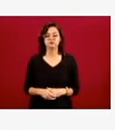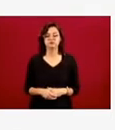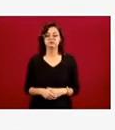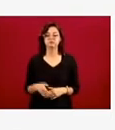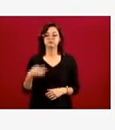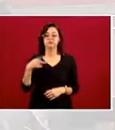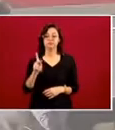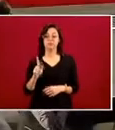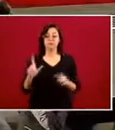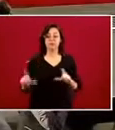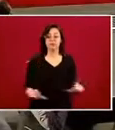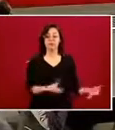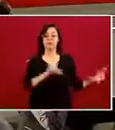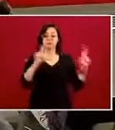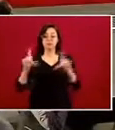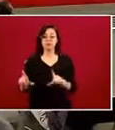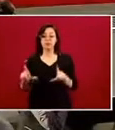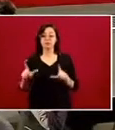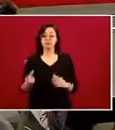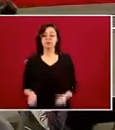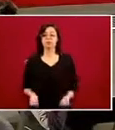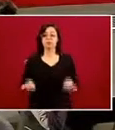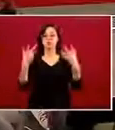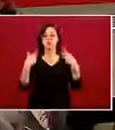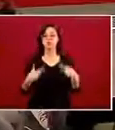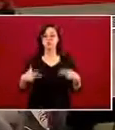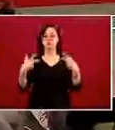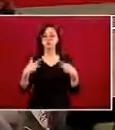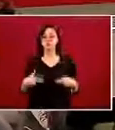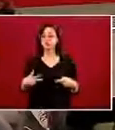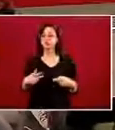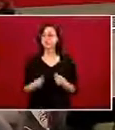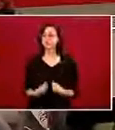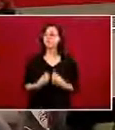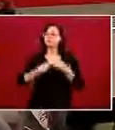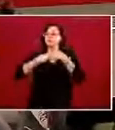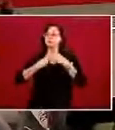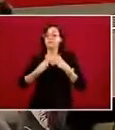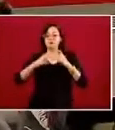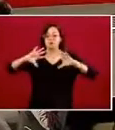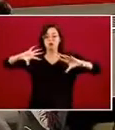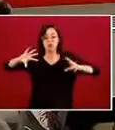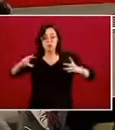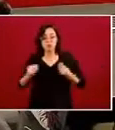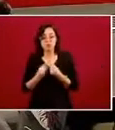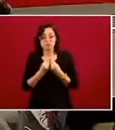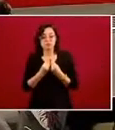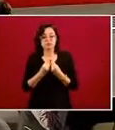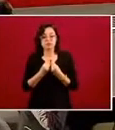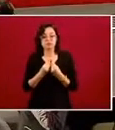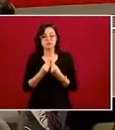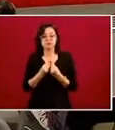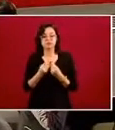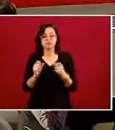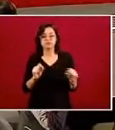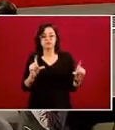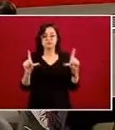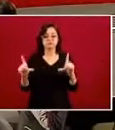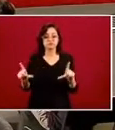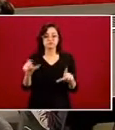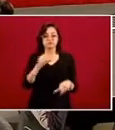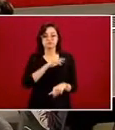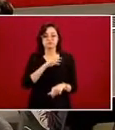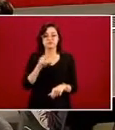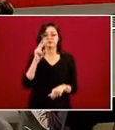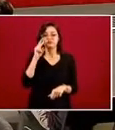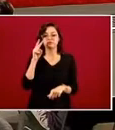infected cases, confirmed cases. Now, if we look at the following chart, we will see that the